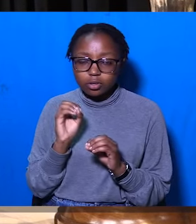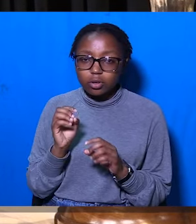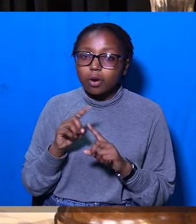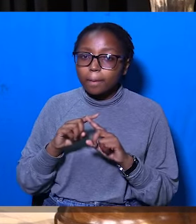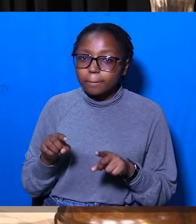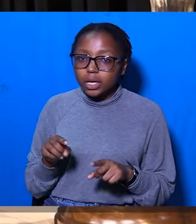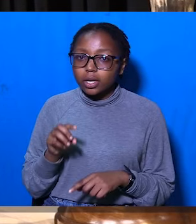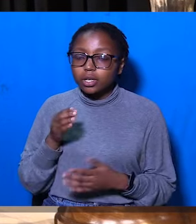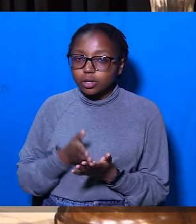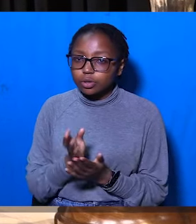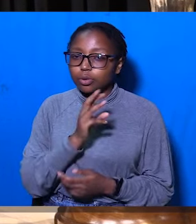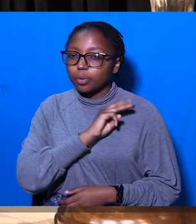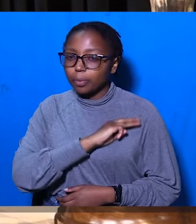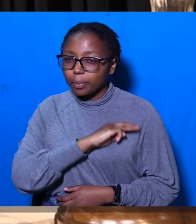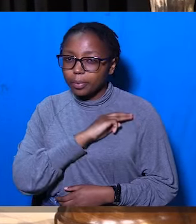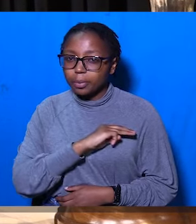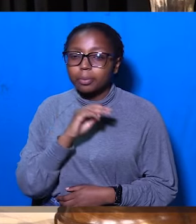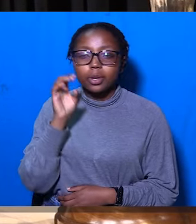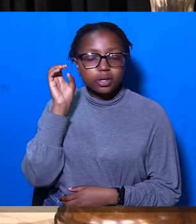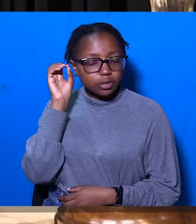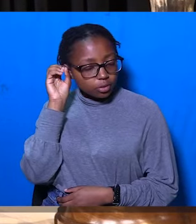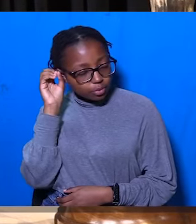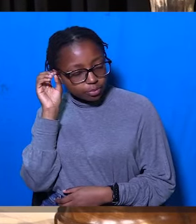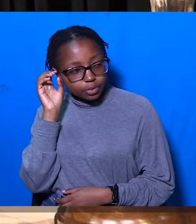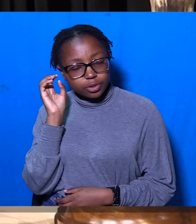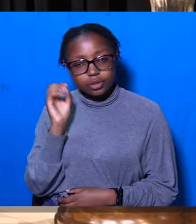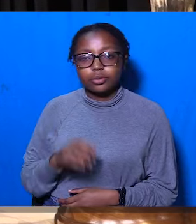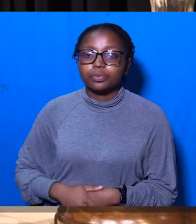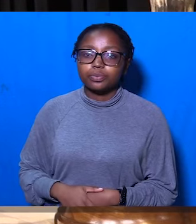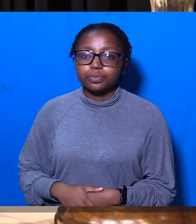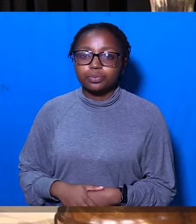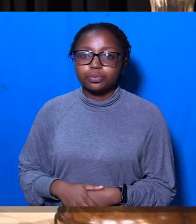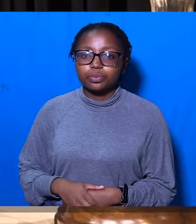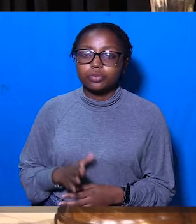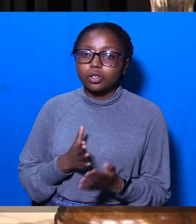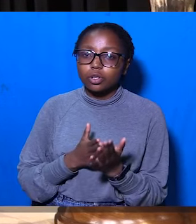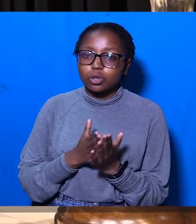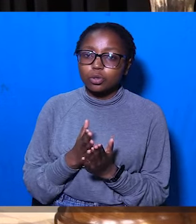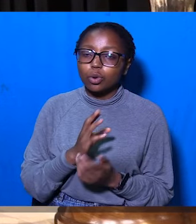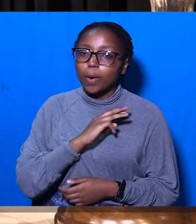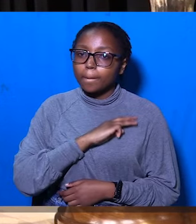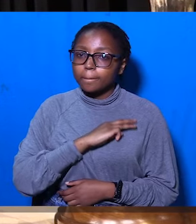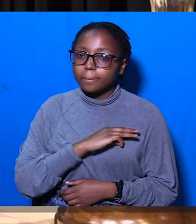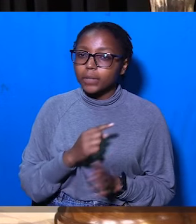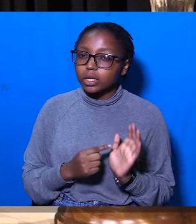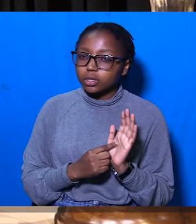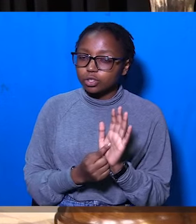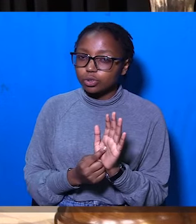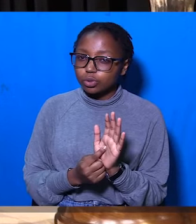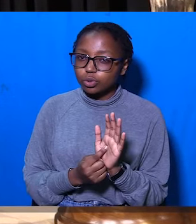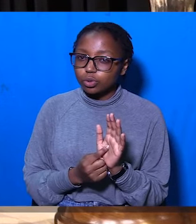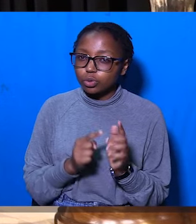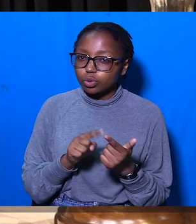these also have now been disobedient, that through the mercy shown